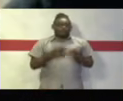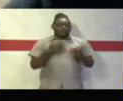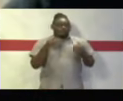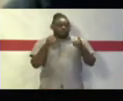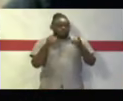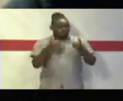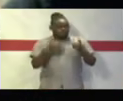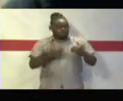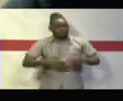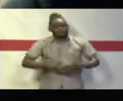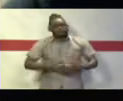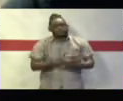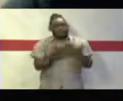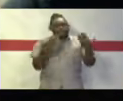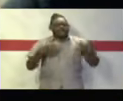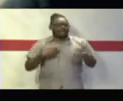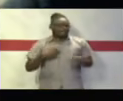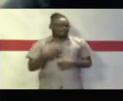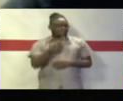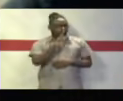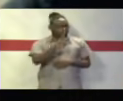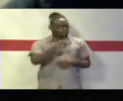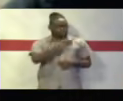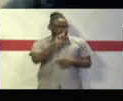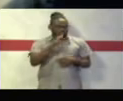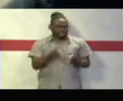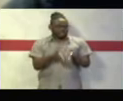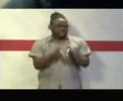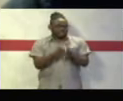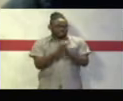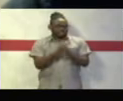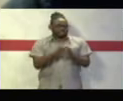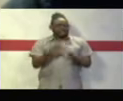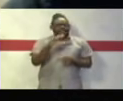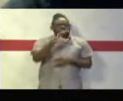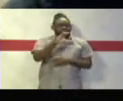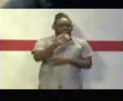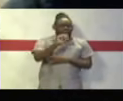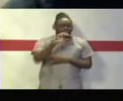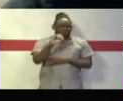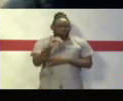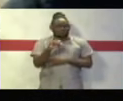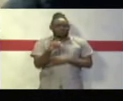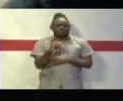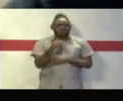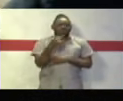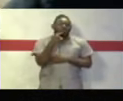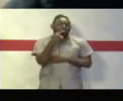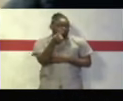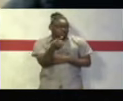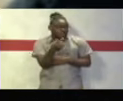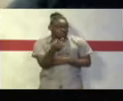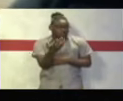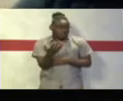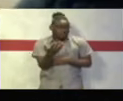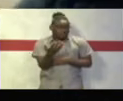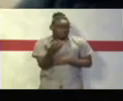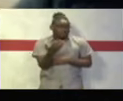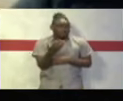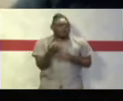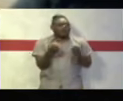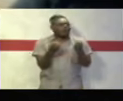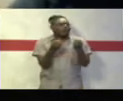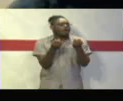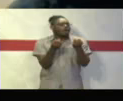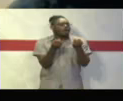I have two questions. My first question, CMO, can you give us an update on the number of fully vaccinated individuals who would be hospitalized